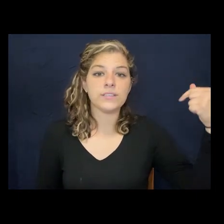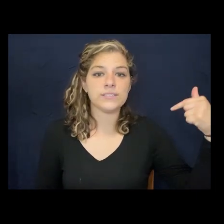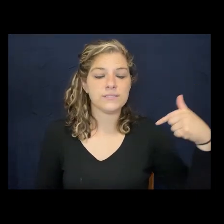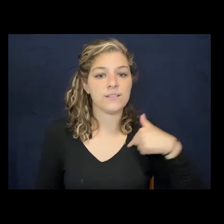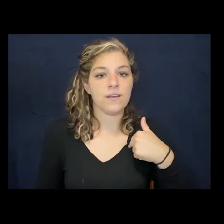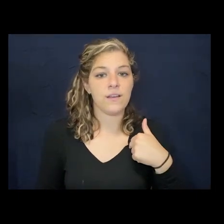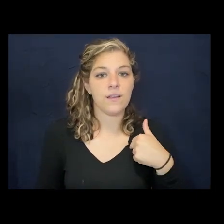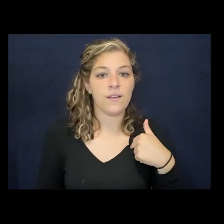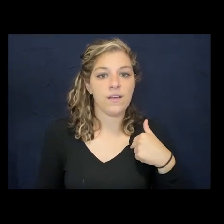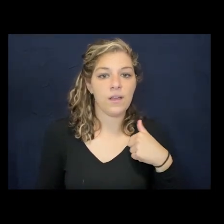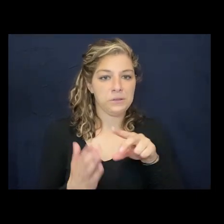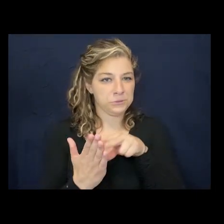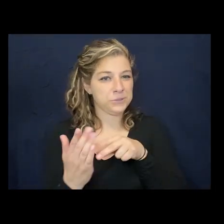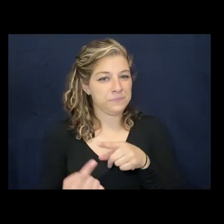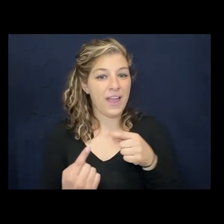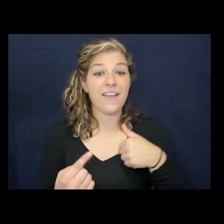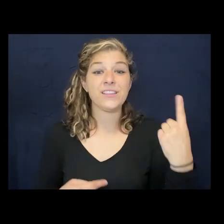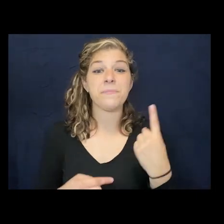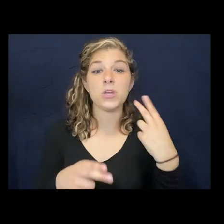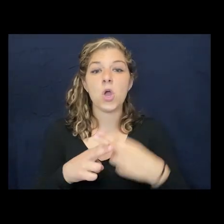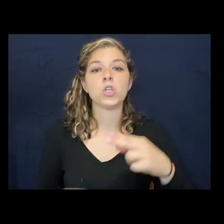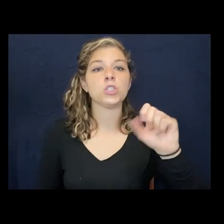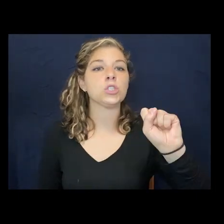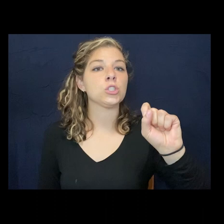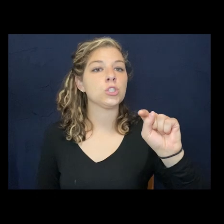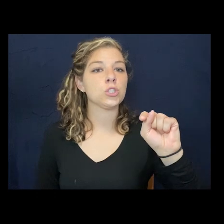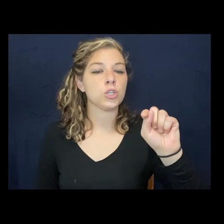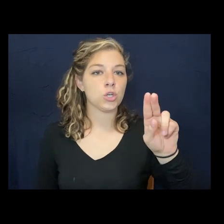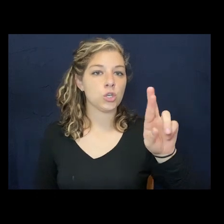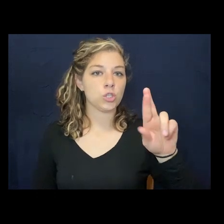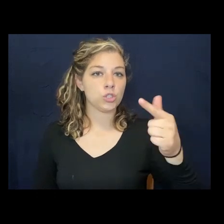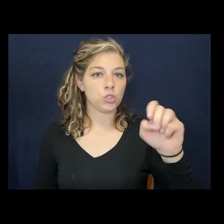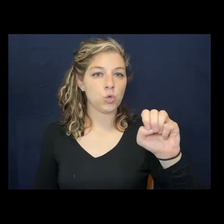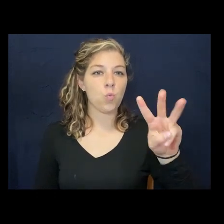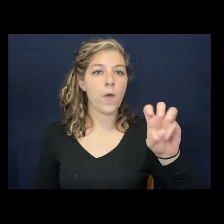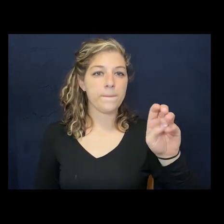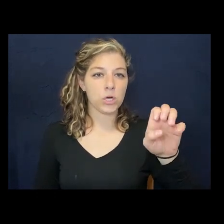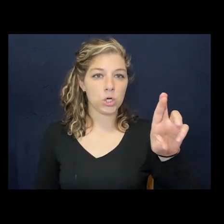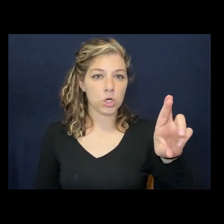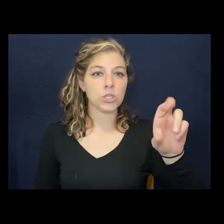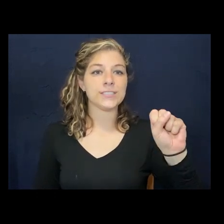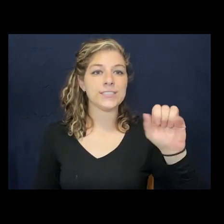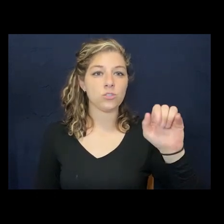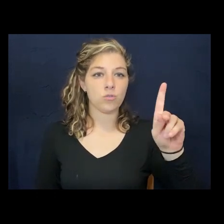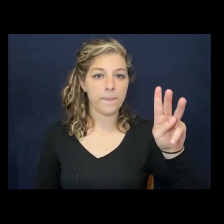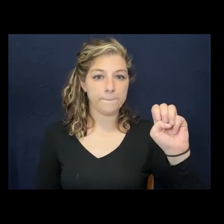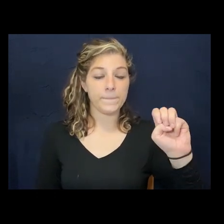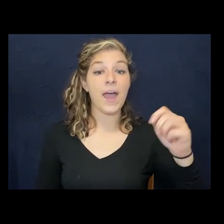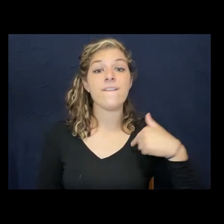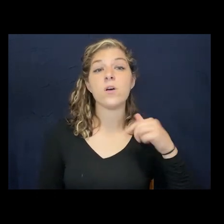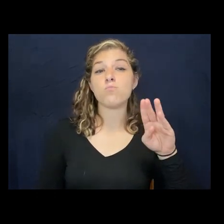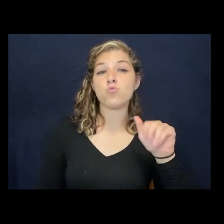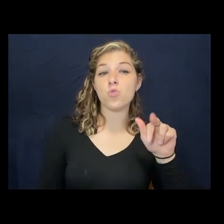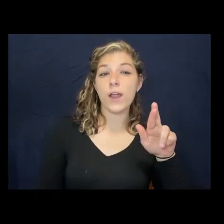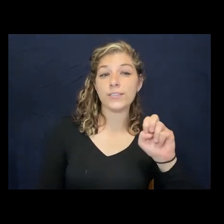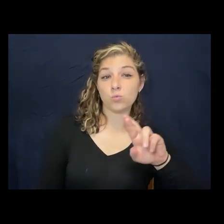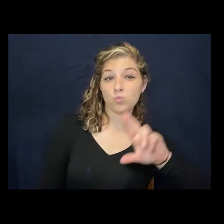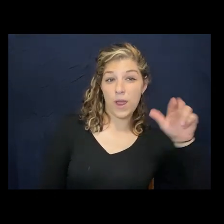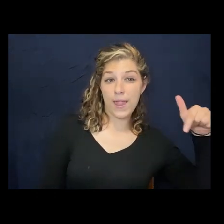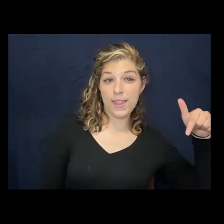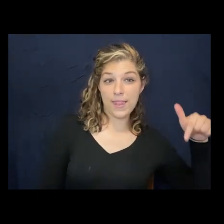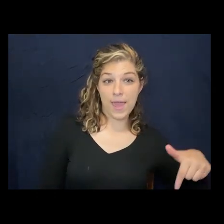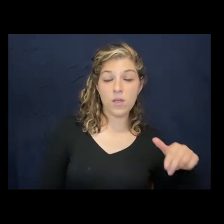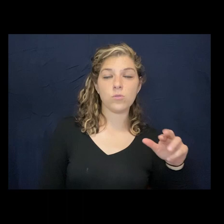because I have something called Sturge-Weber syndrome. I wear a brace on my right leg